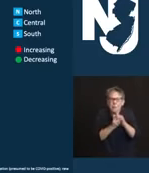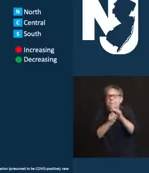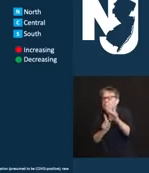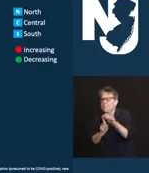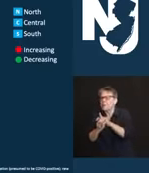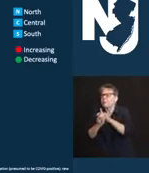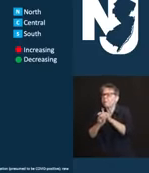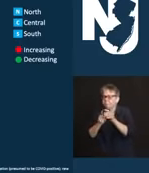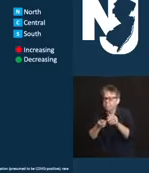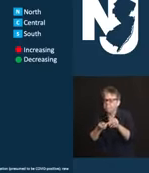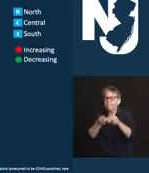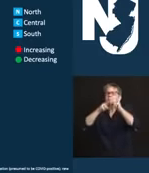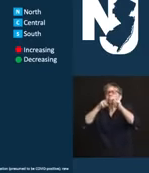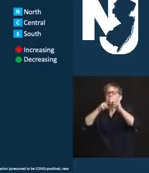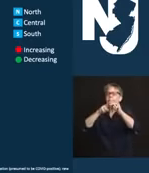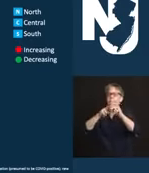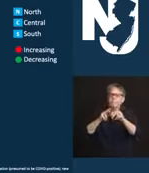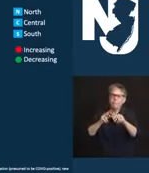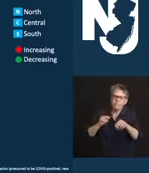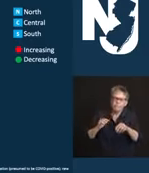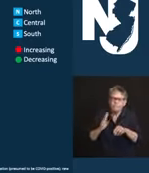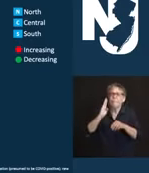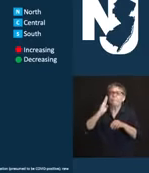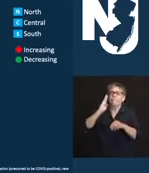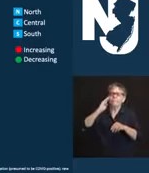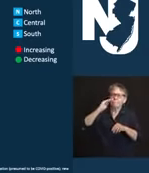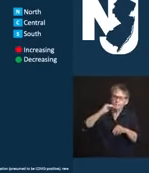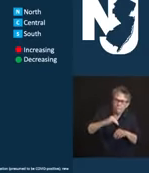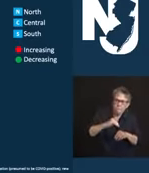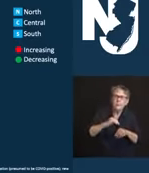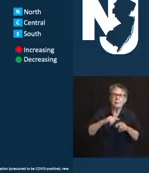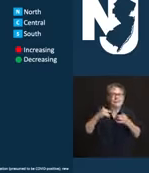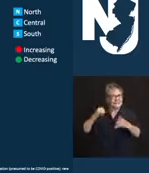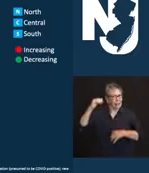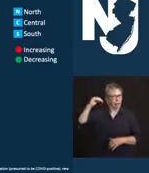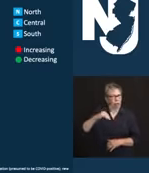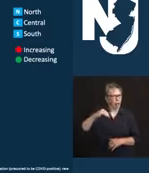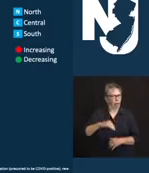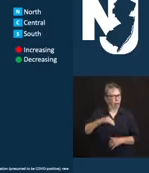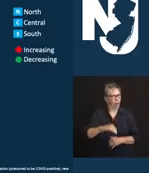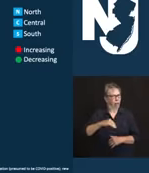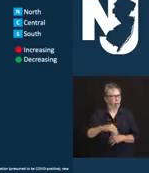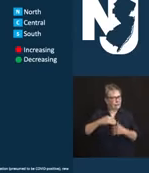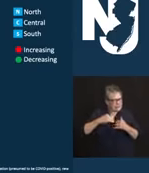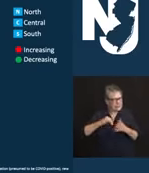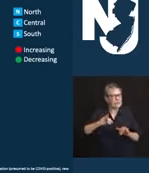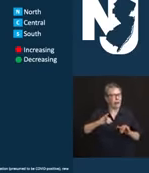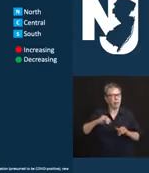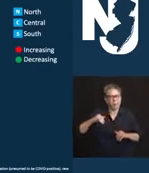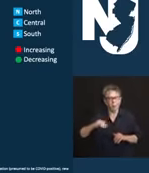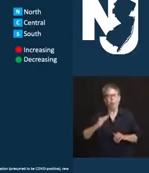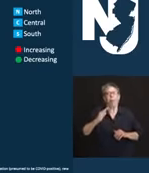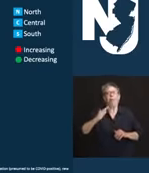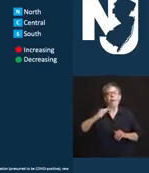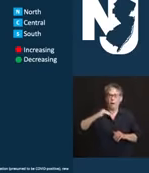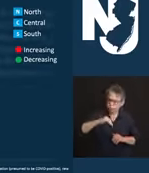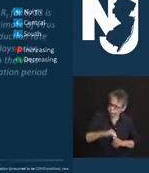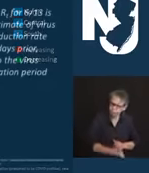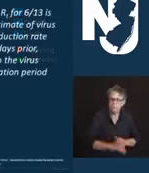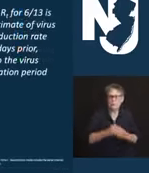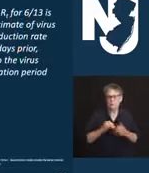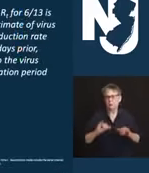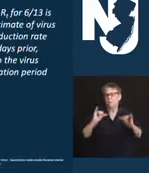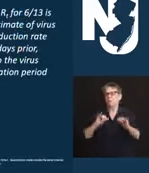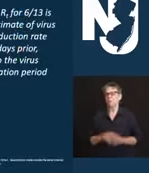and the progress we've made on those green light days has been significant. Also, our rate of